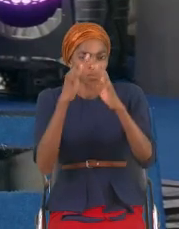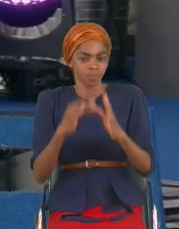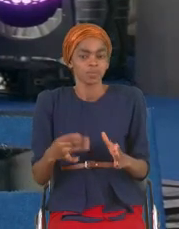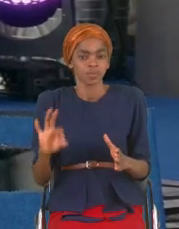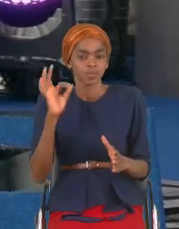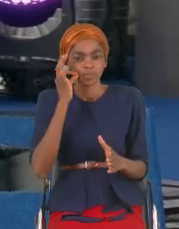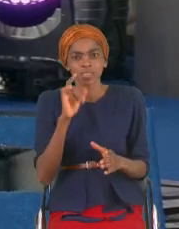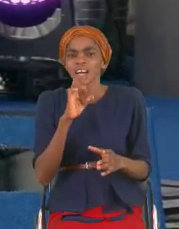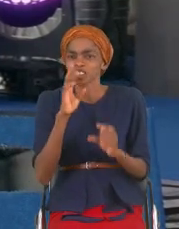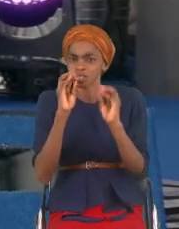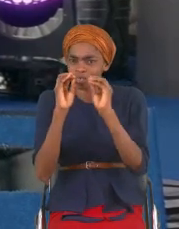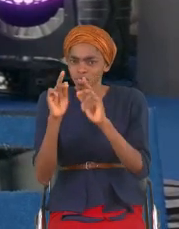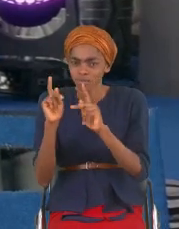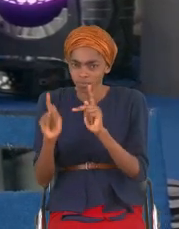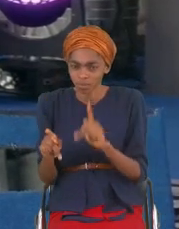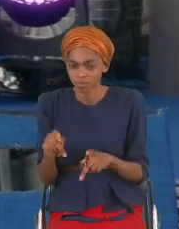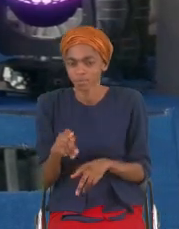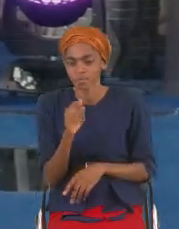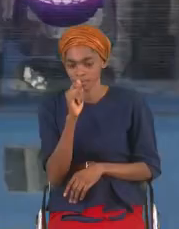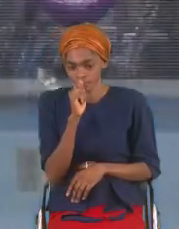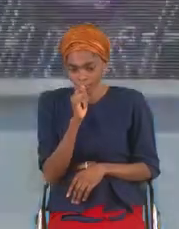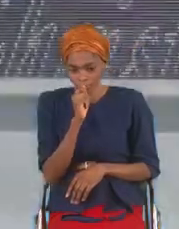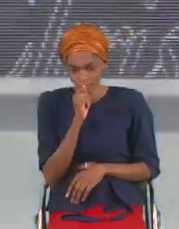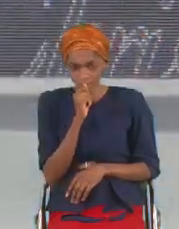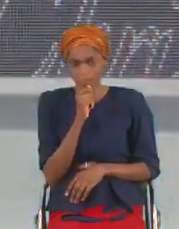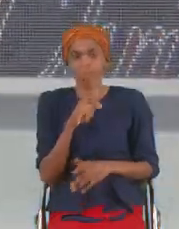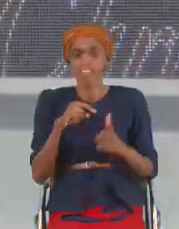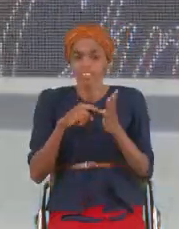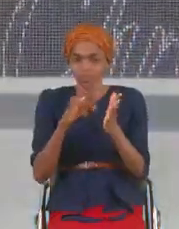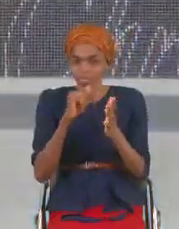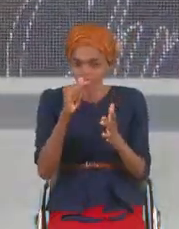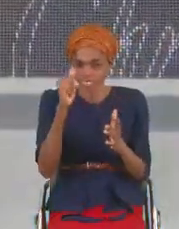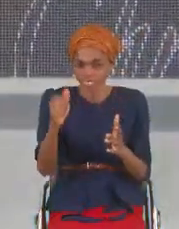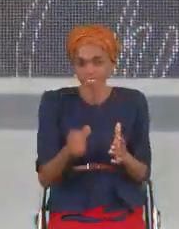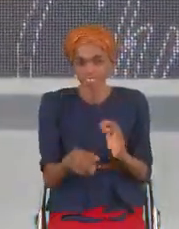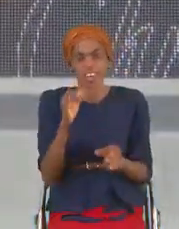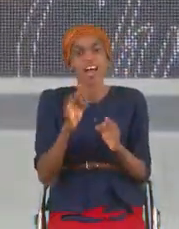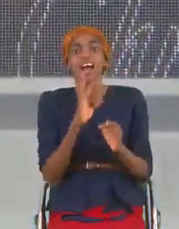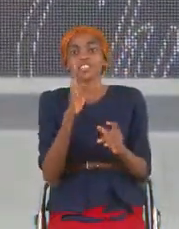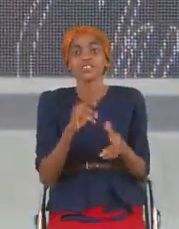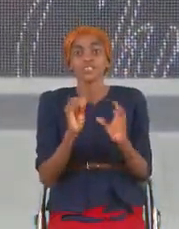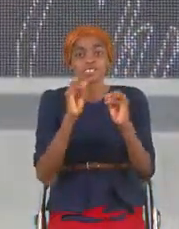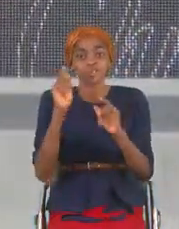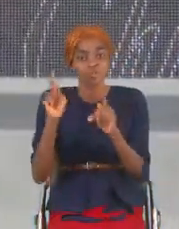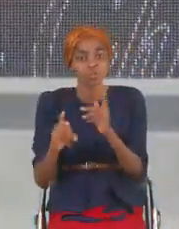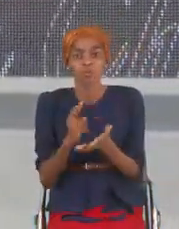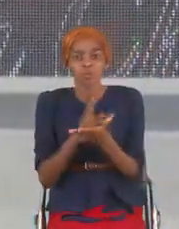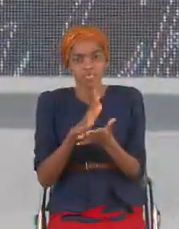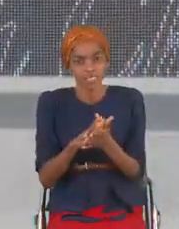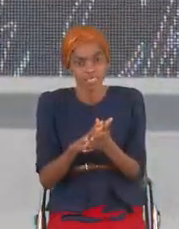you teaching people patience? Manifest it yourself. Are you teaching people